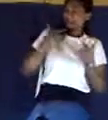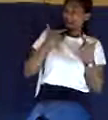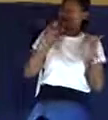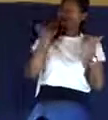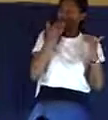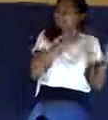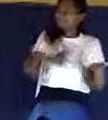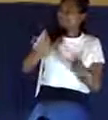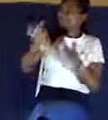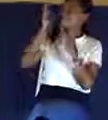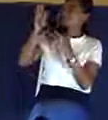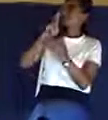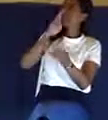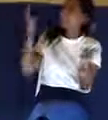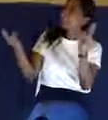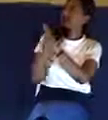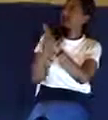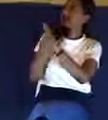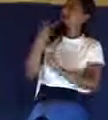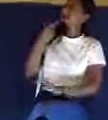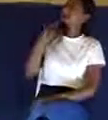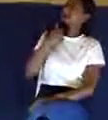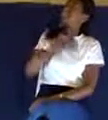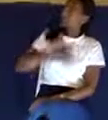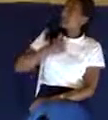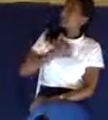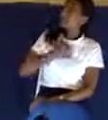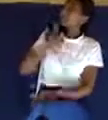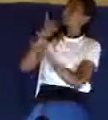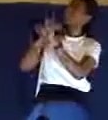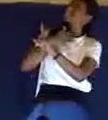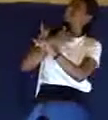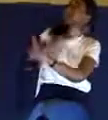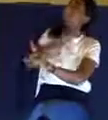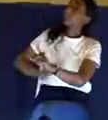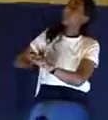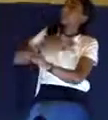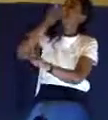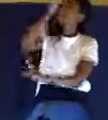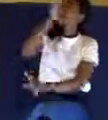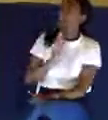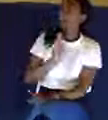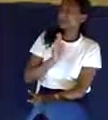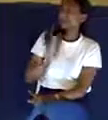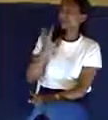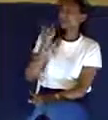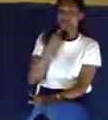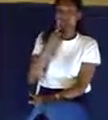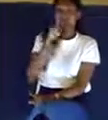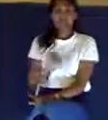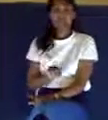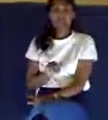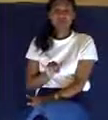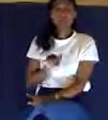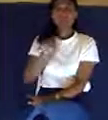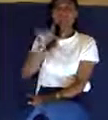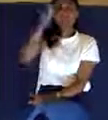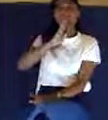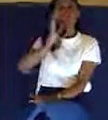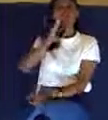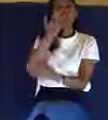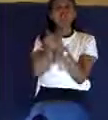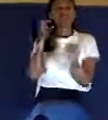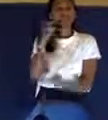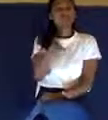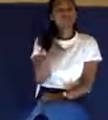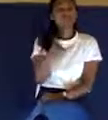repentance and I call you my Lord and my God. And if you'll pray that and mean it, he will save you,